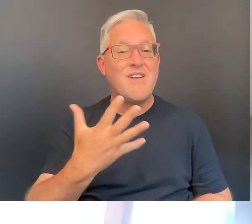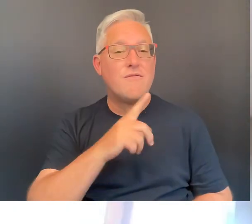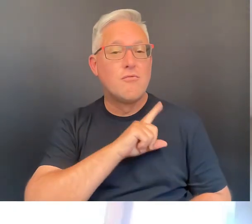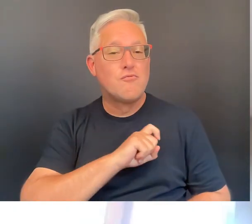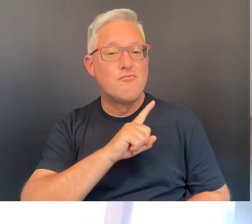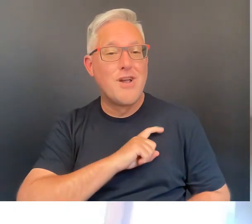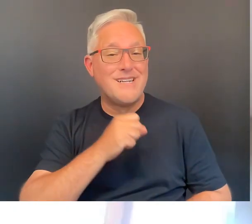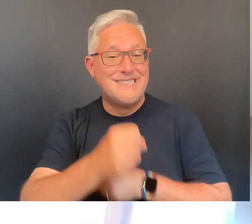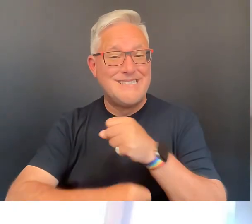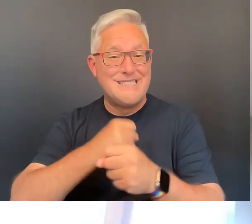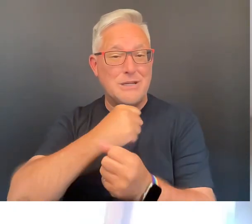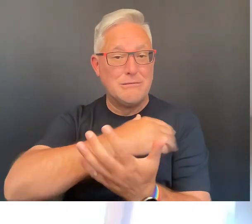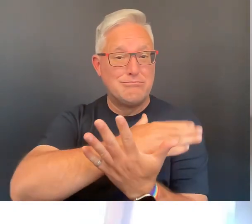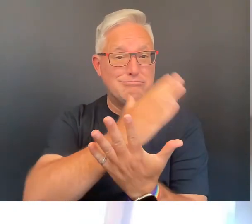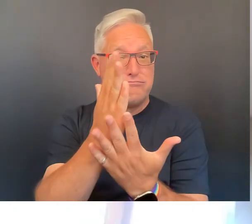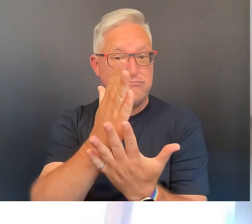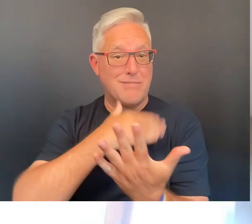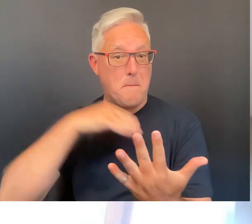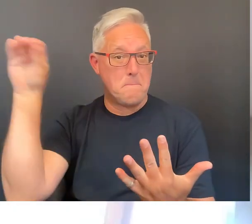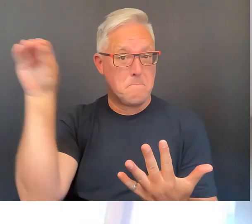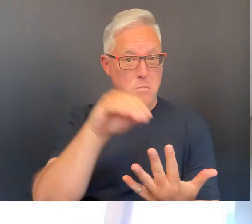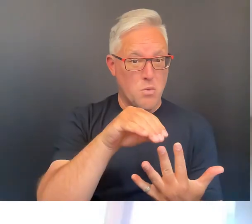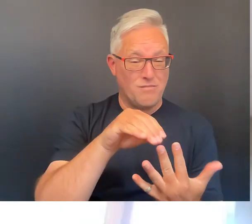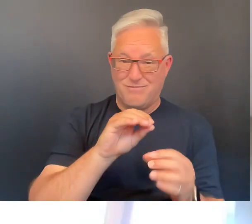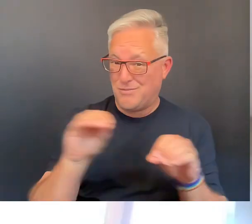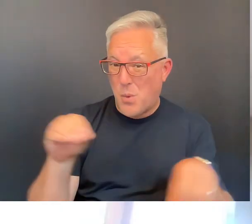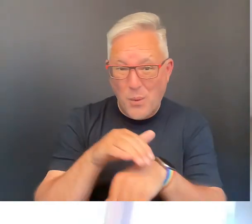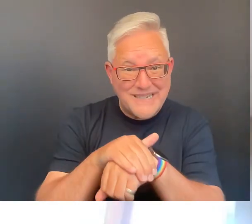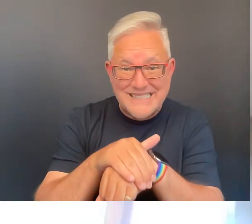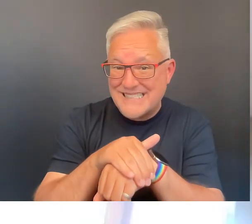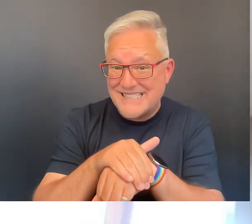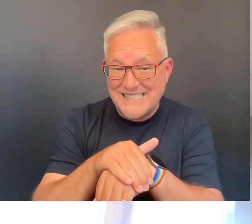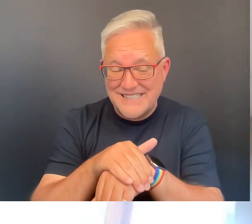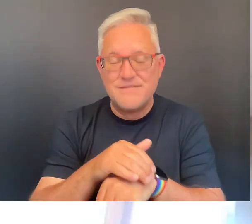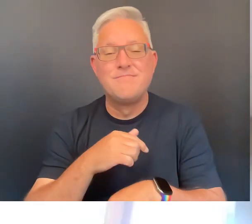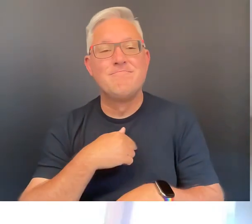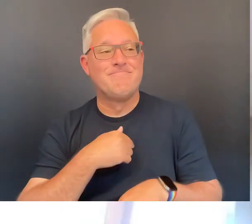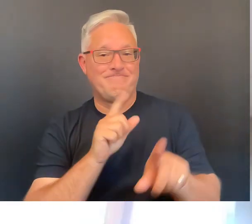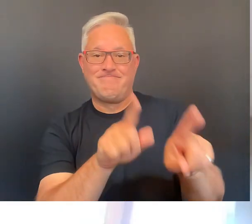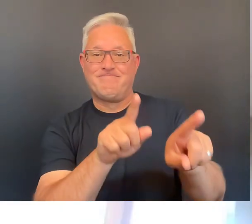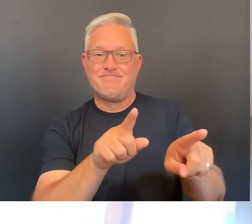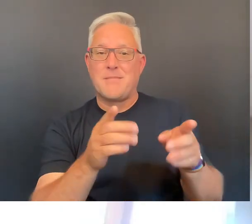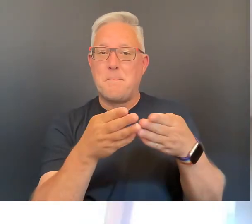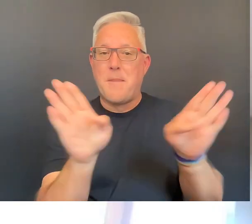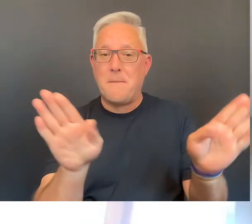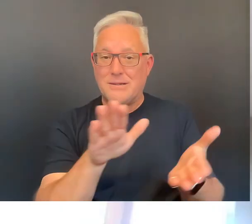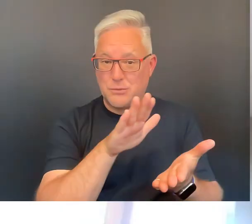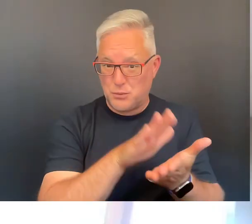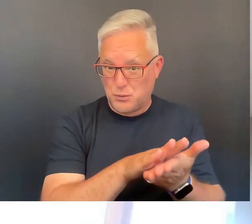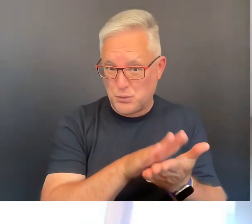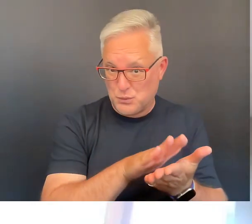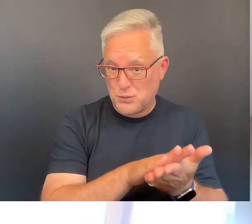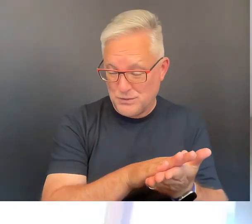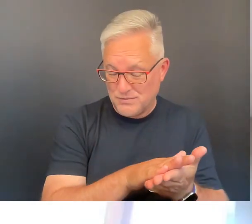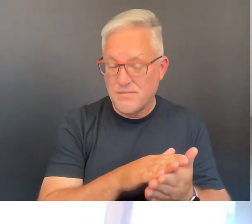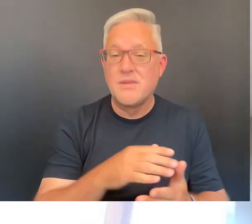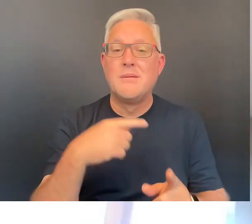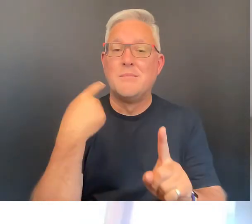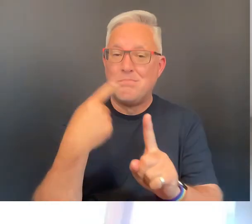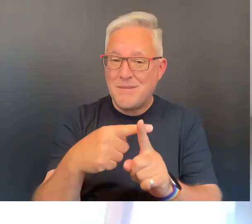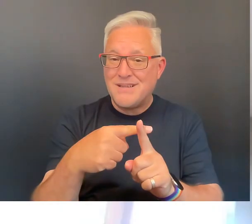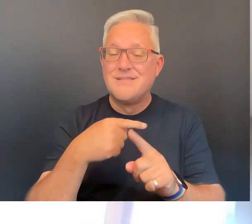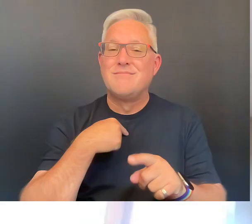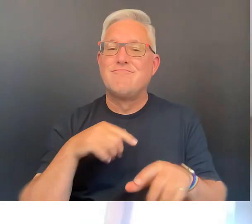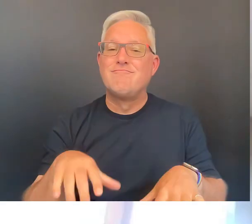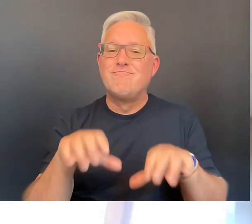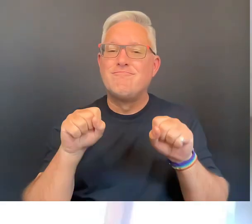with no English. And I went to a public school and took